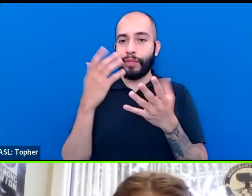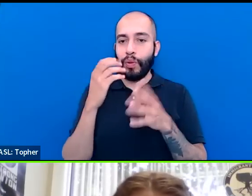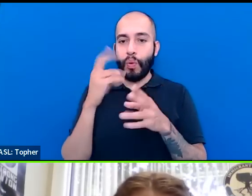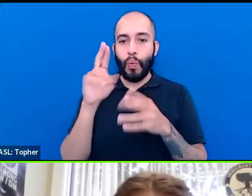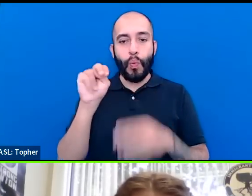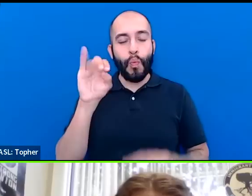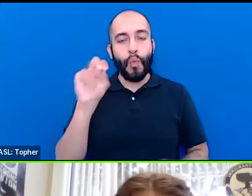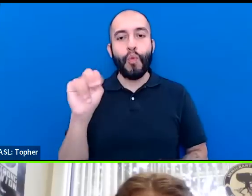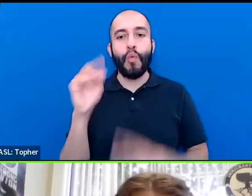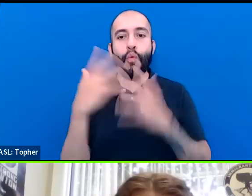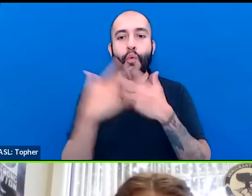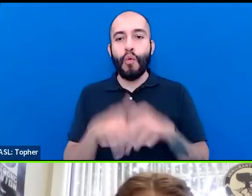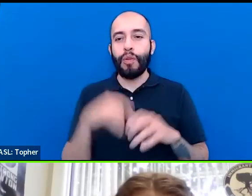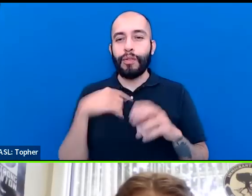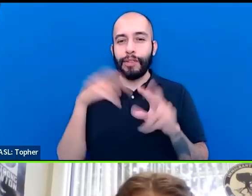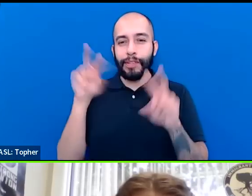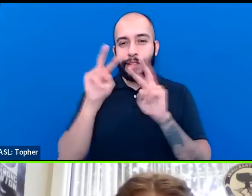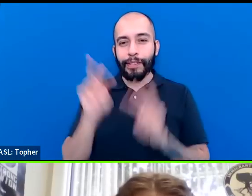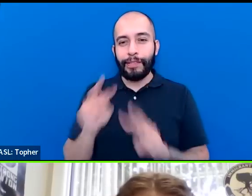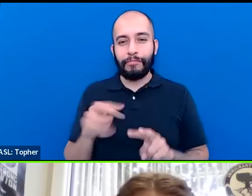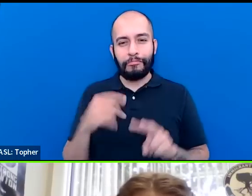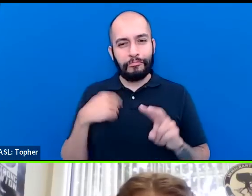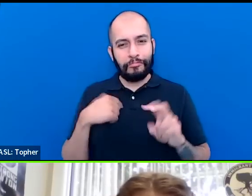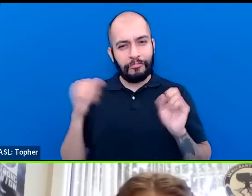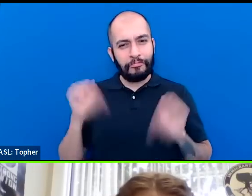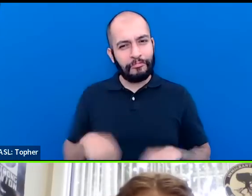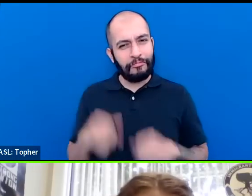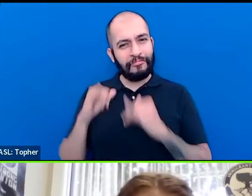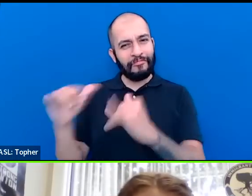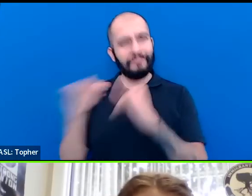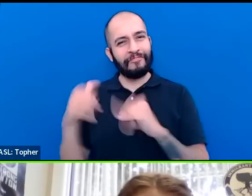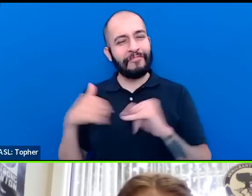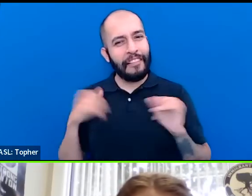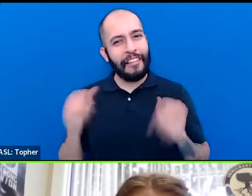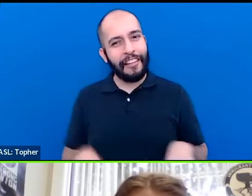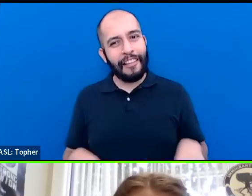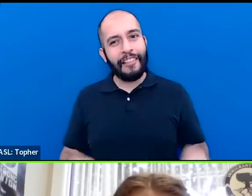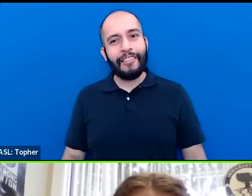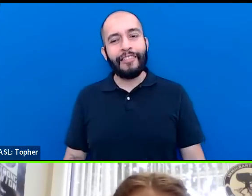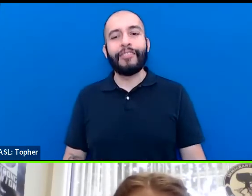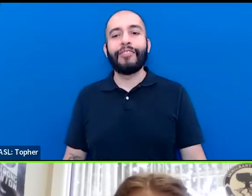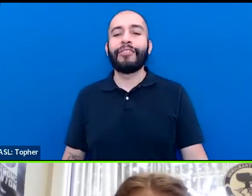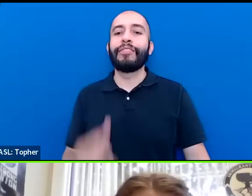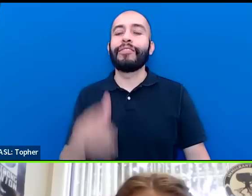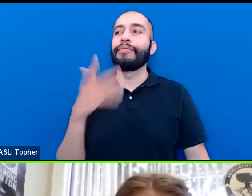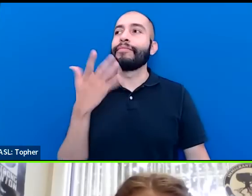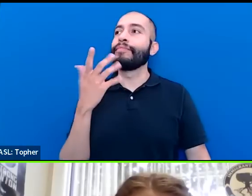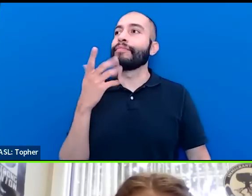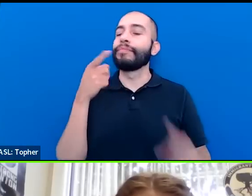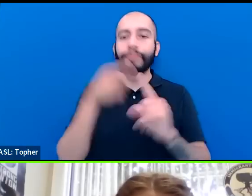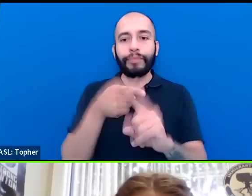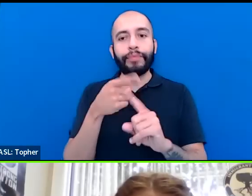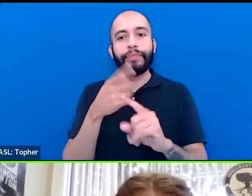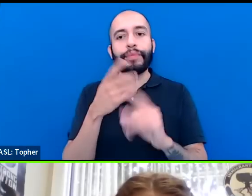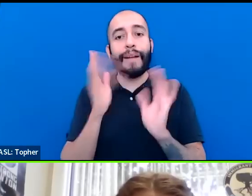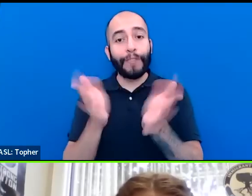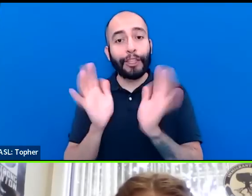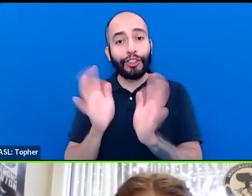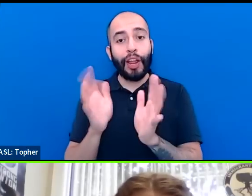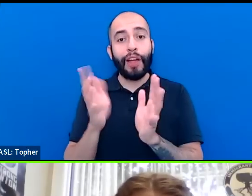of, you know, conversations with Starbucks partners across the country, I don't think, you know, there's anything